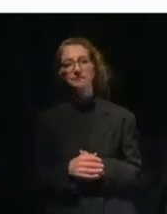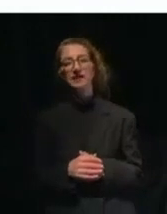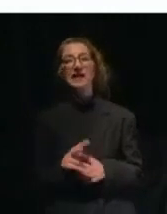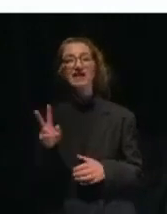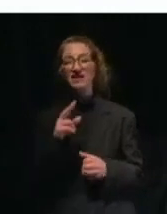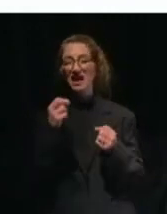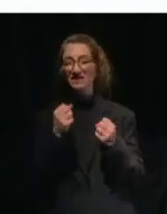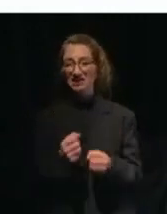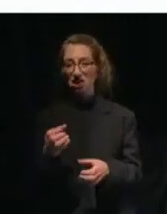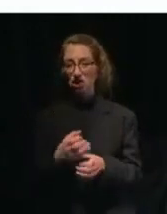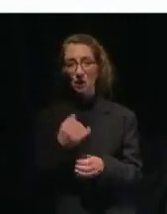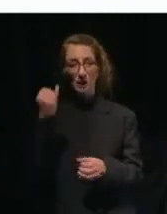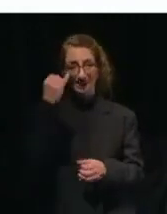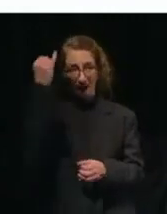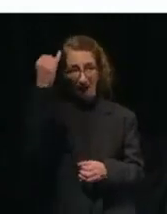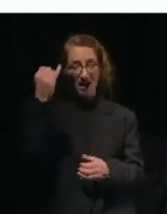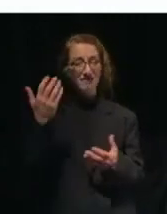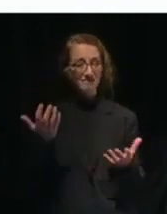income so that they will be safeguarded.